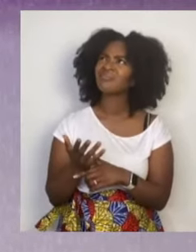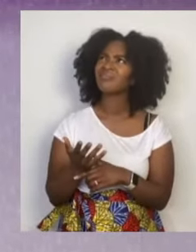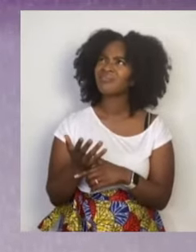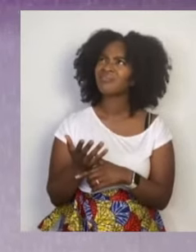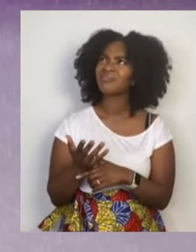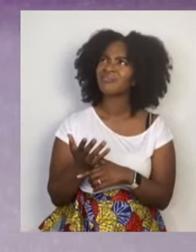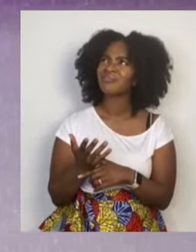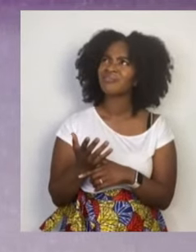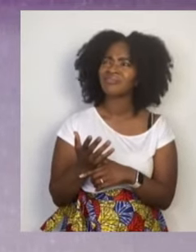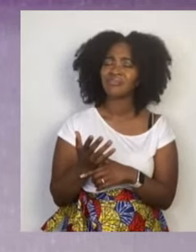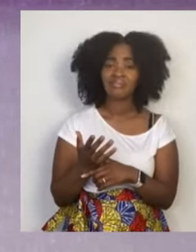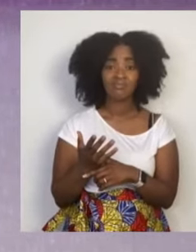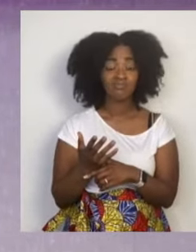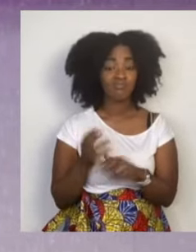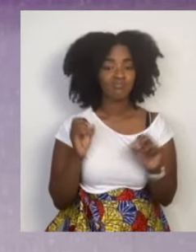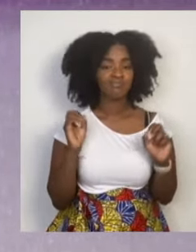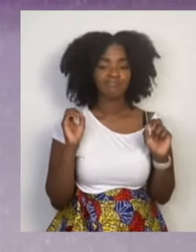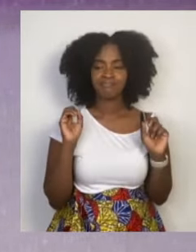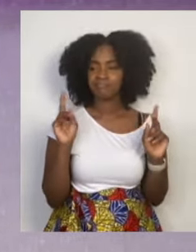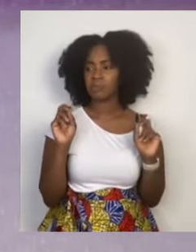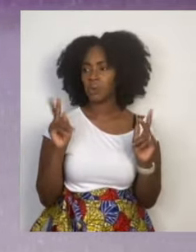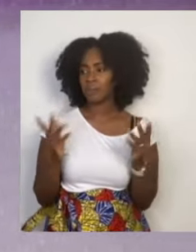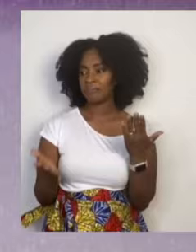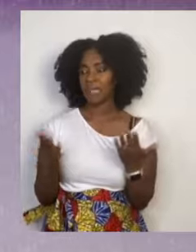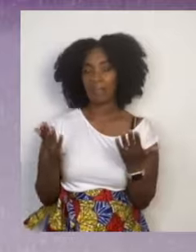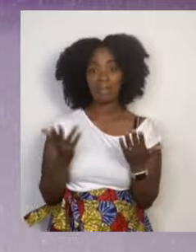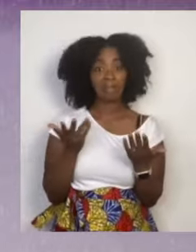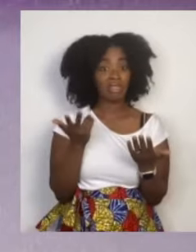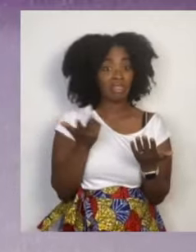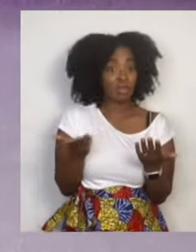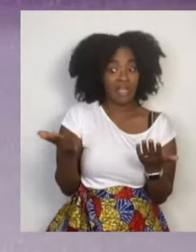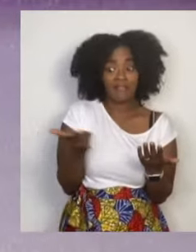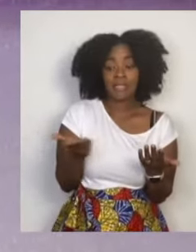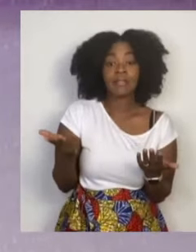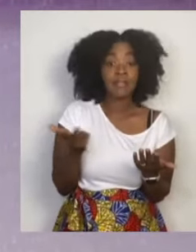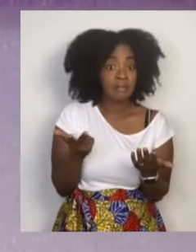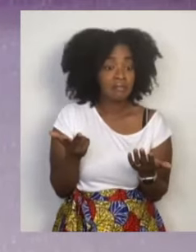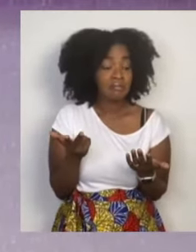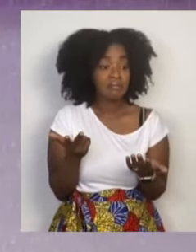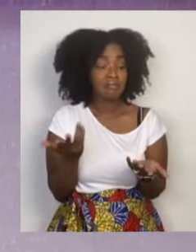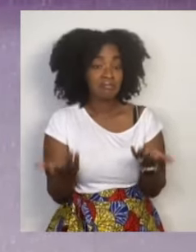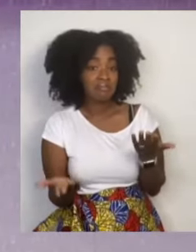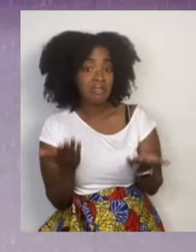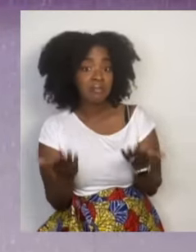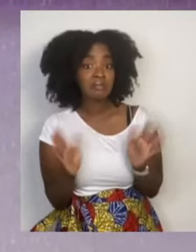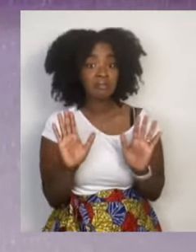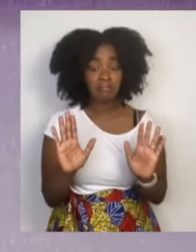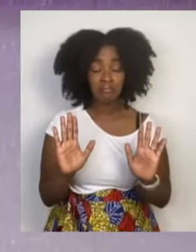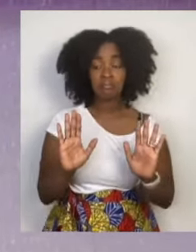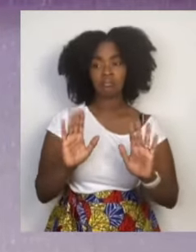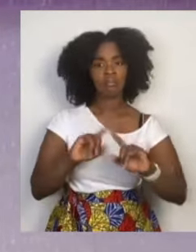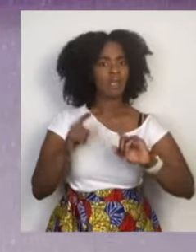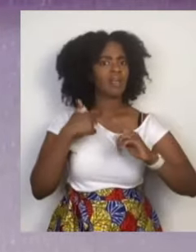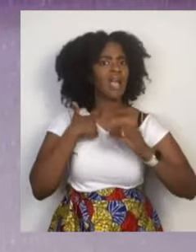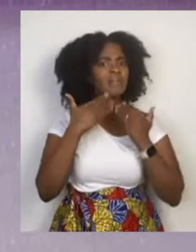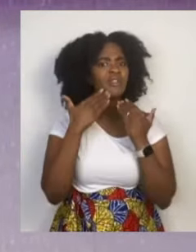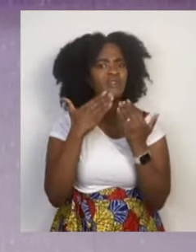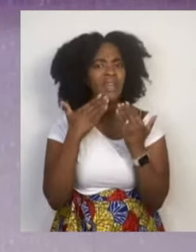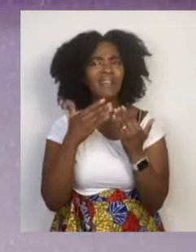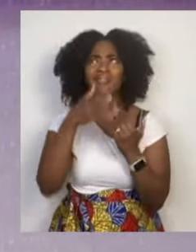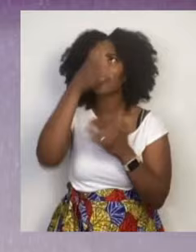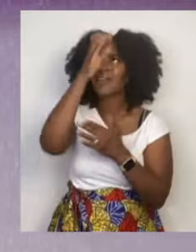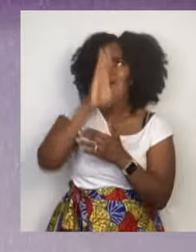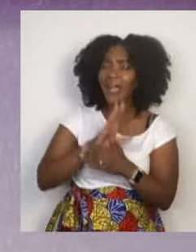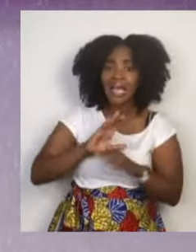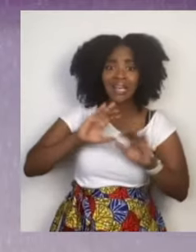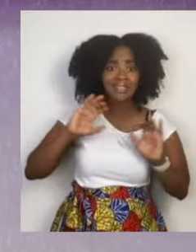Okay, it's just about three of us up in here today. I'm grateful for what God has done. I'm grateful for